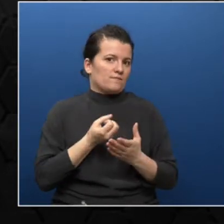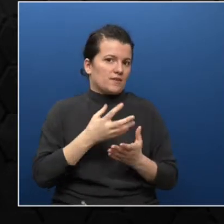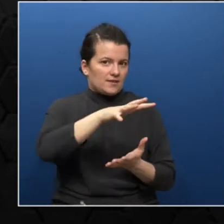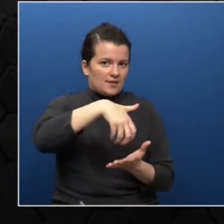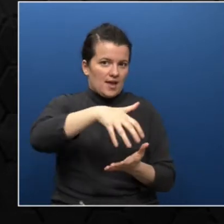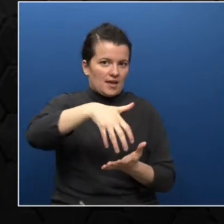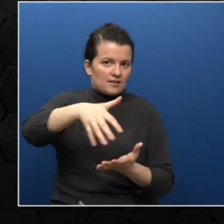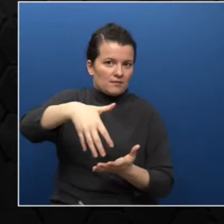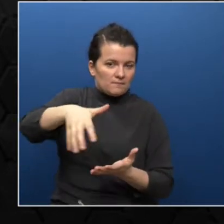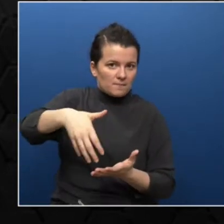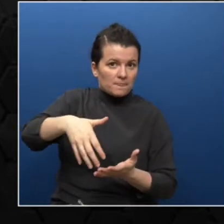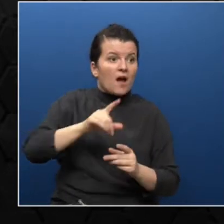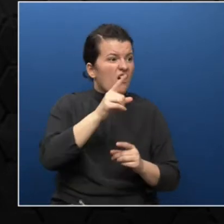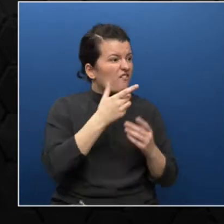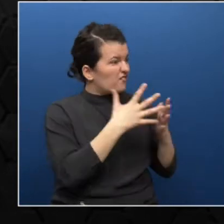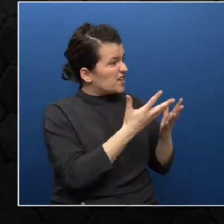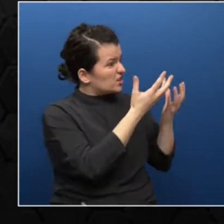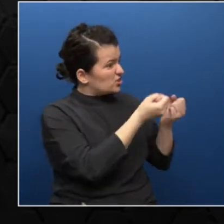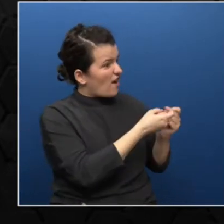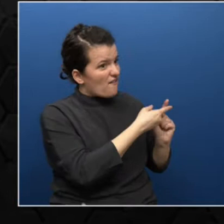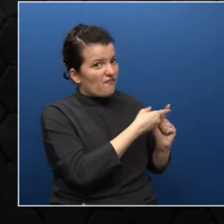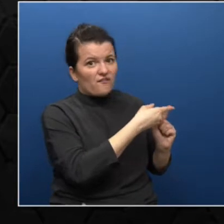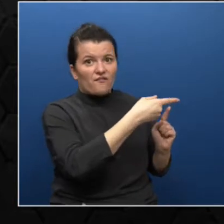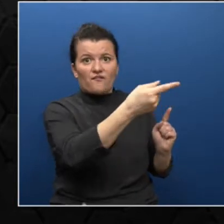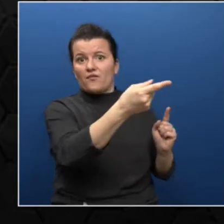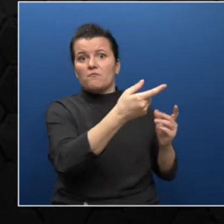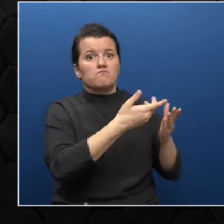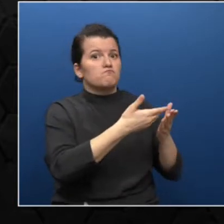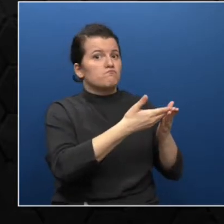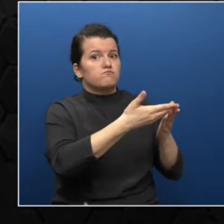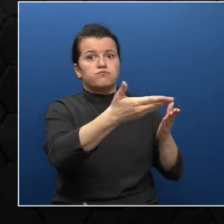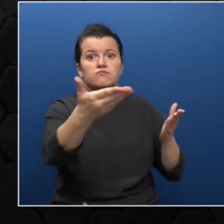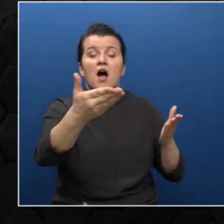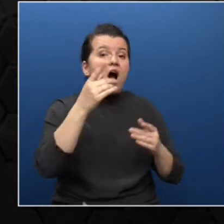already existing data from the University of California